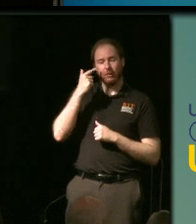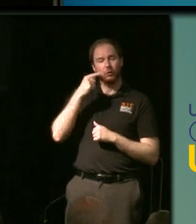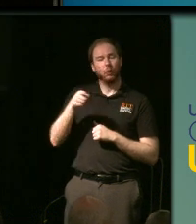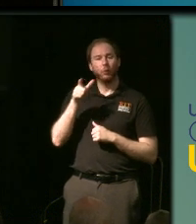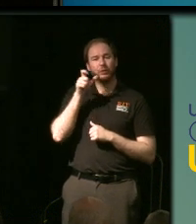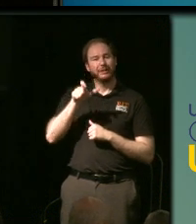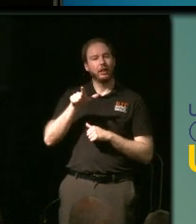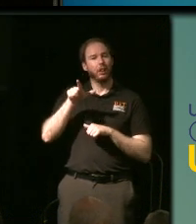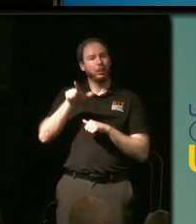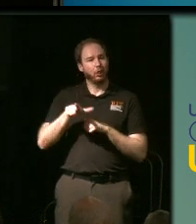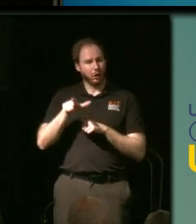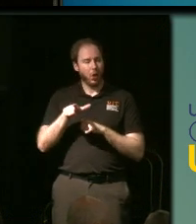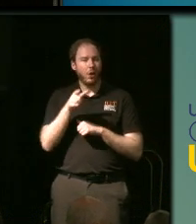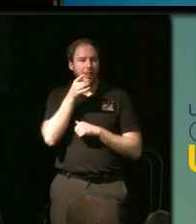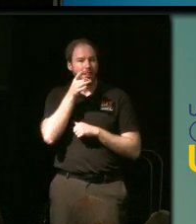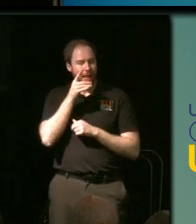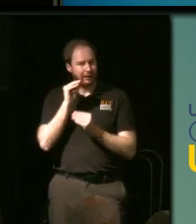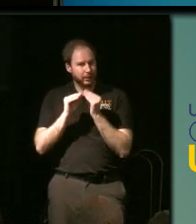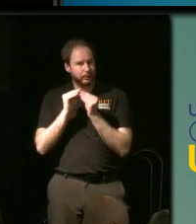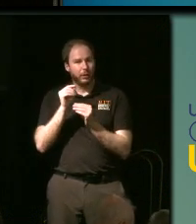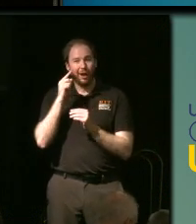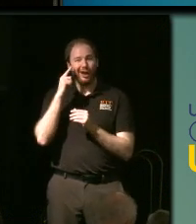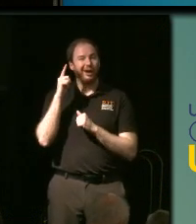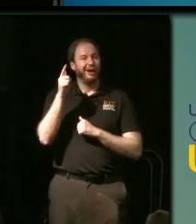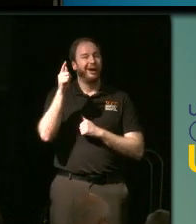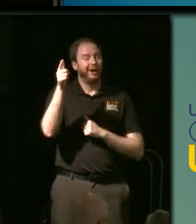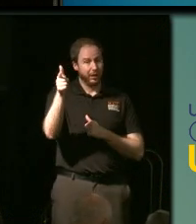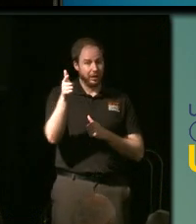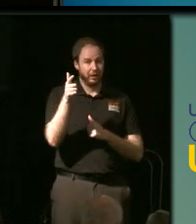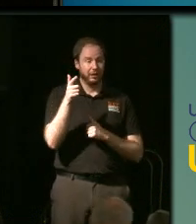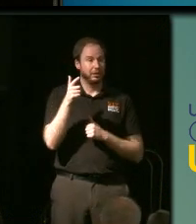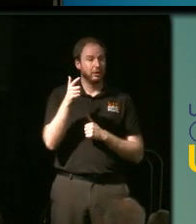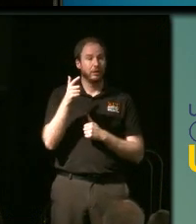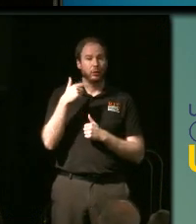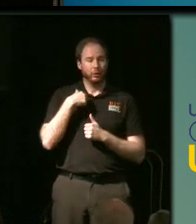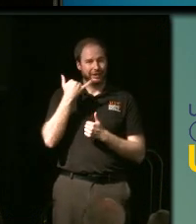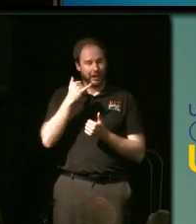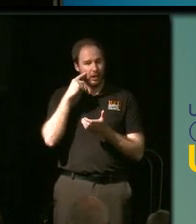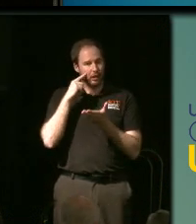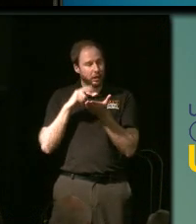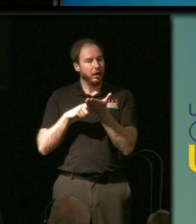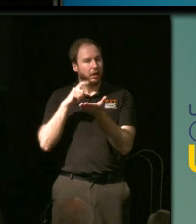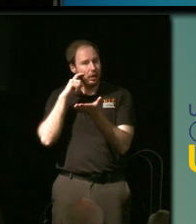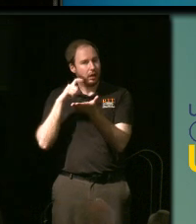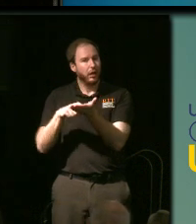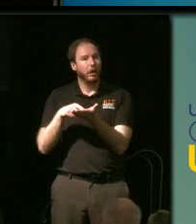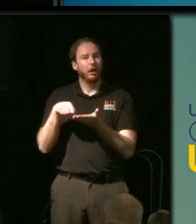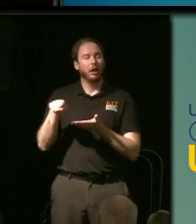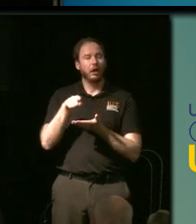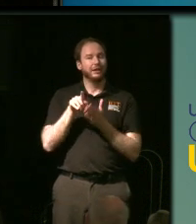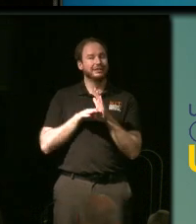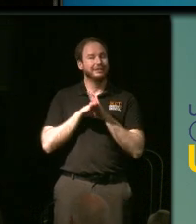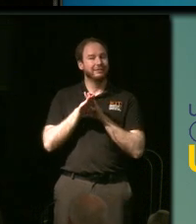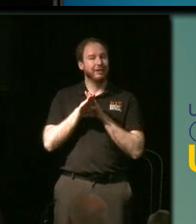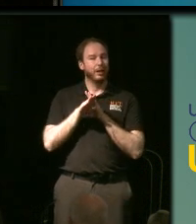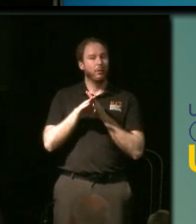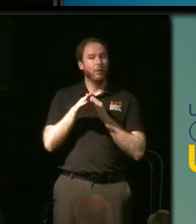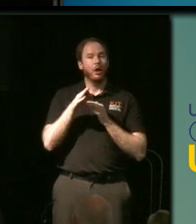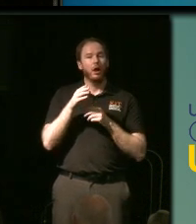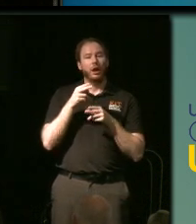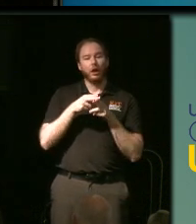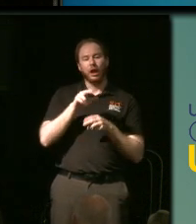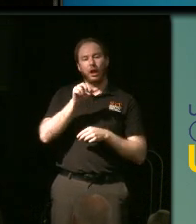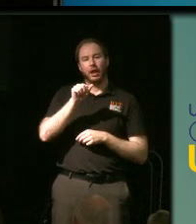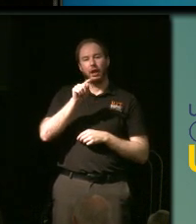illumination. But now, down the line, years later, we're finding out that some of them are developing atrophy